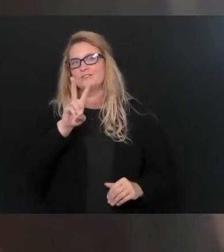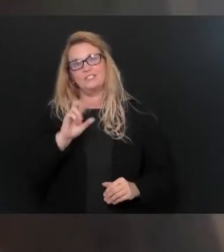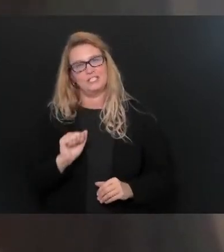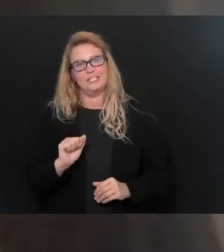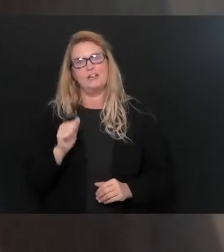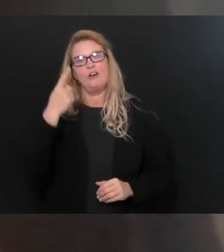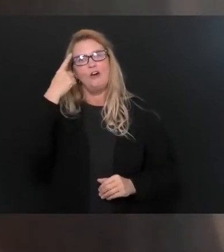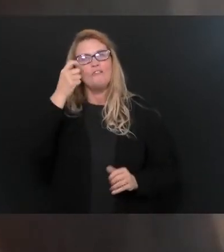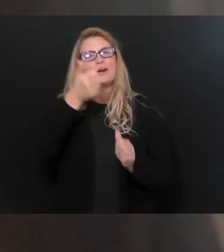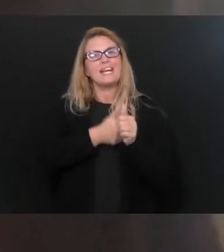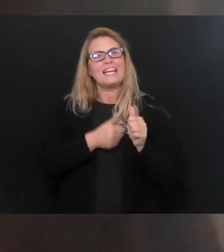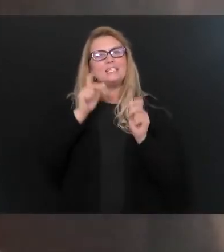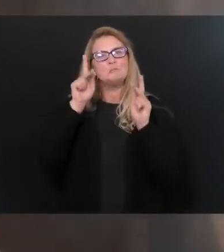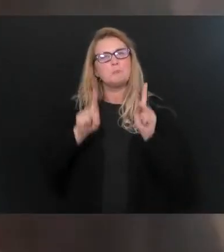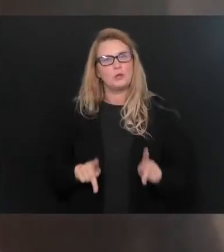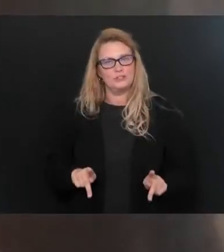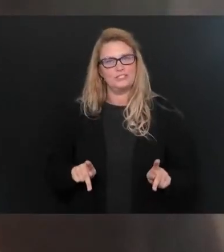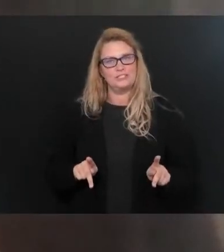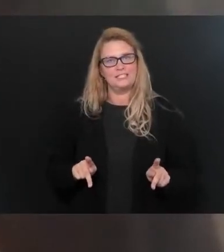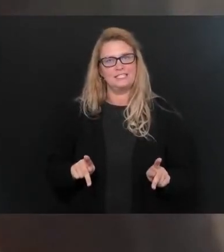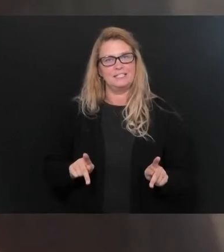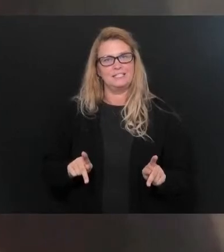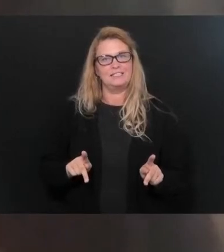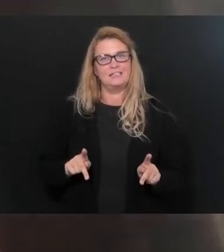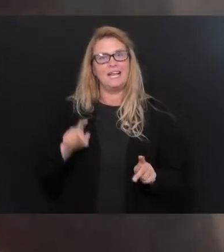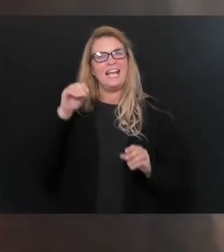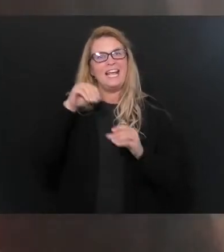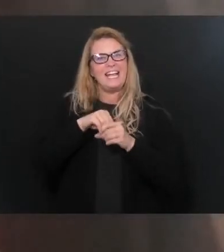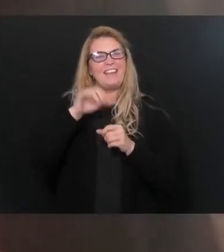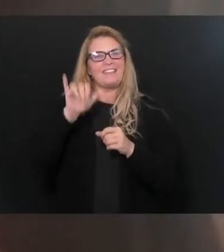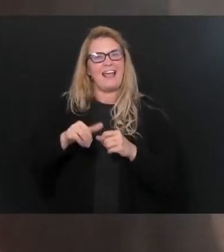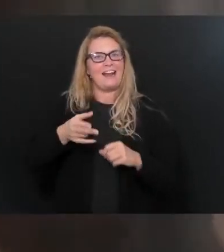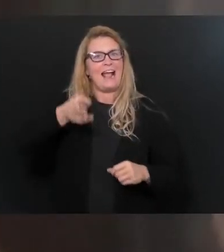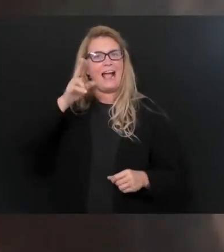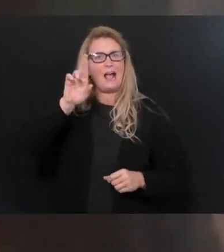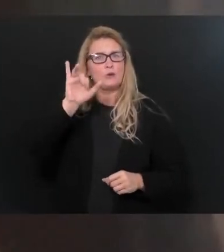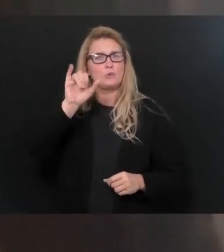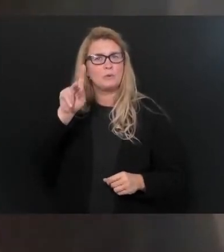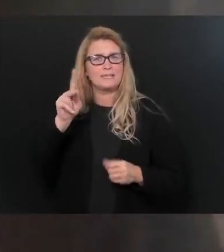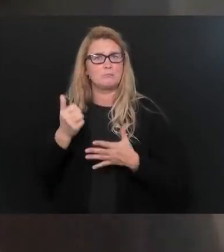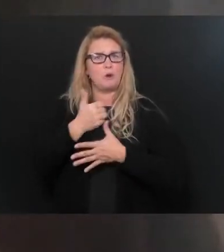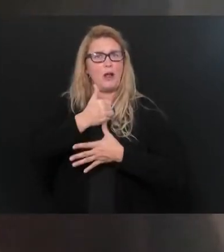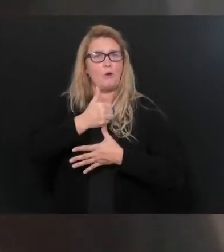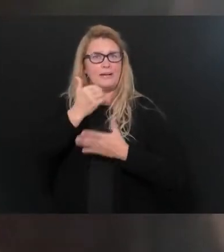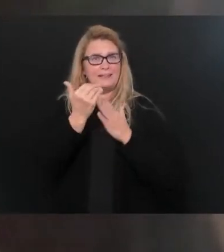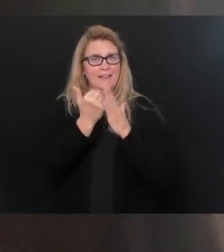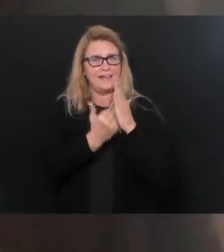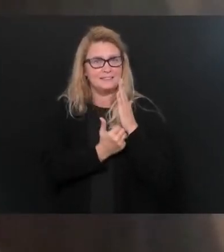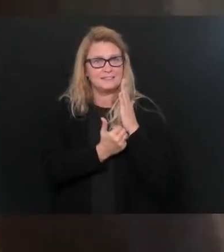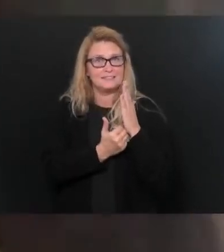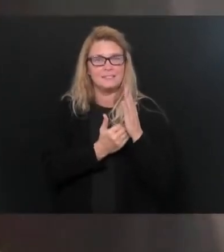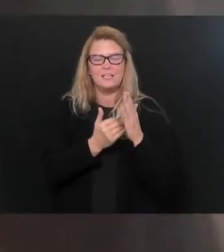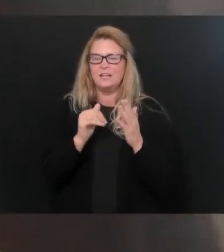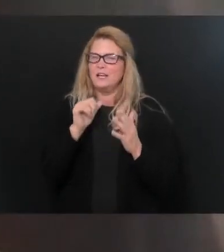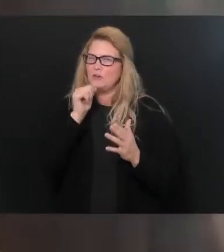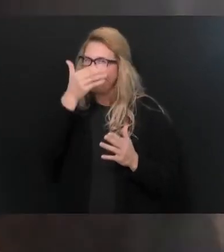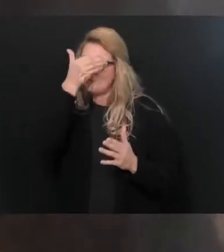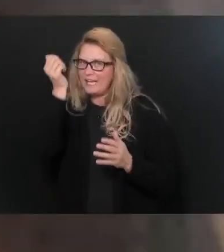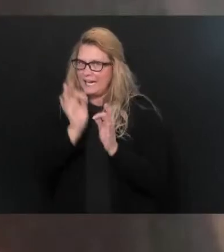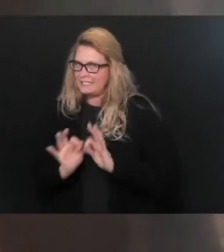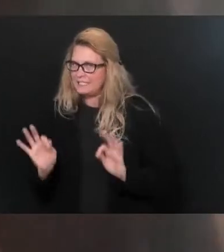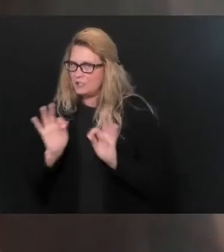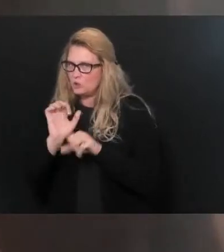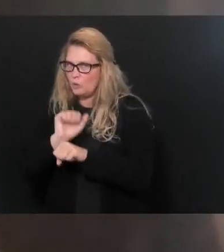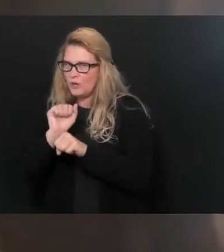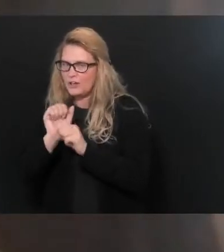each person who is in that priority list, and particularly as we look at our essential workers, our other